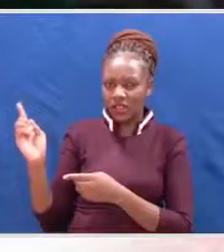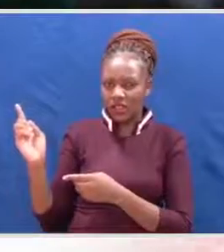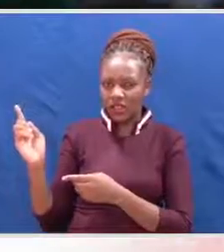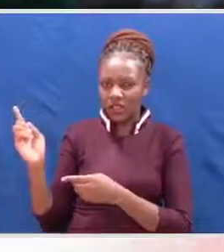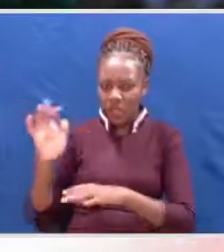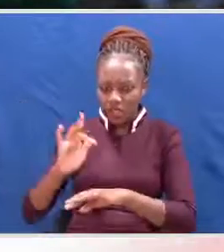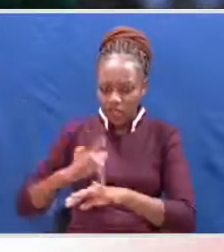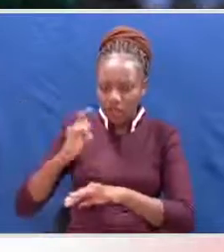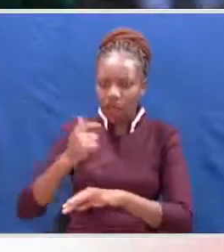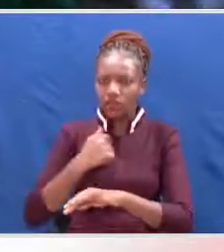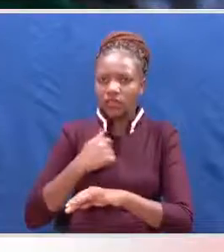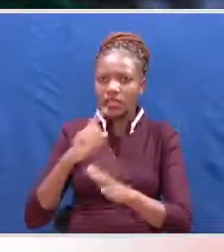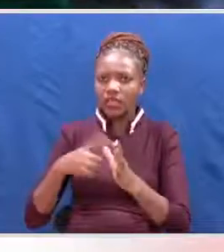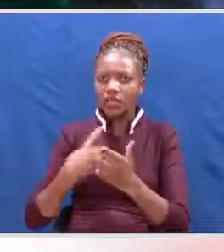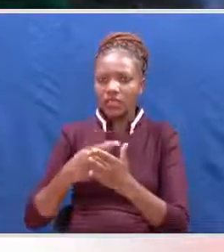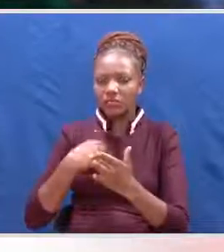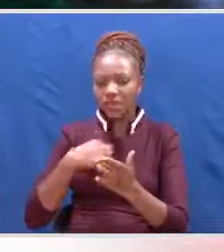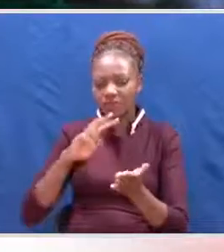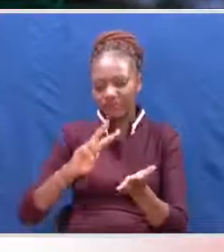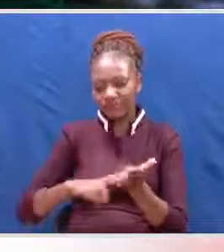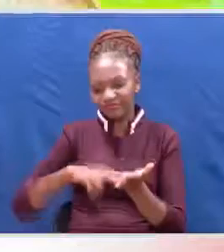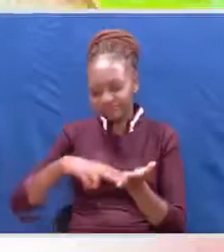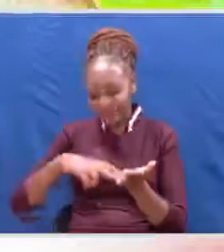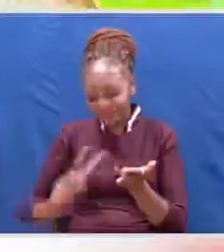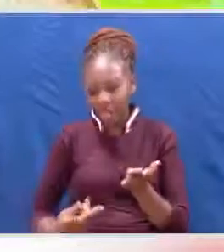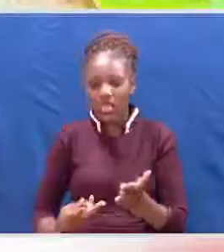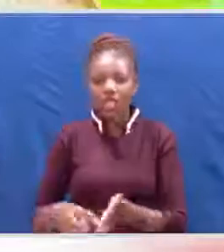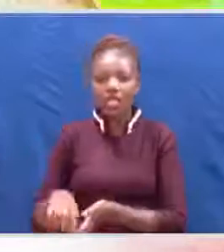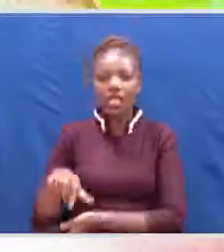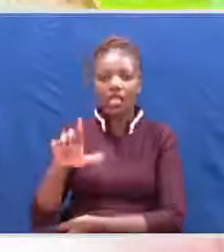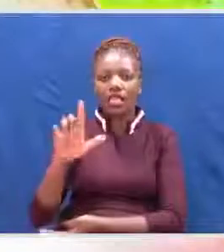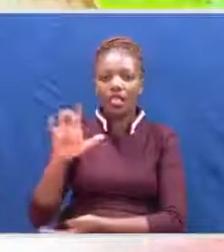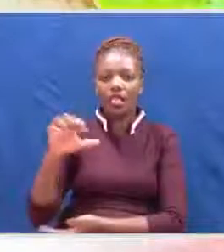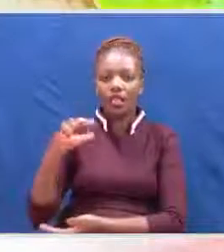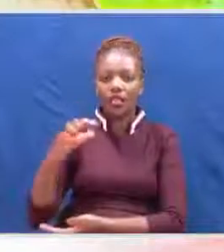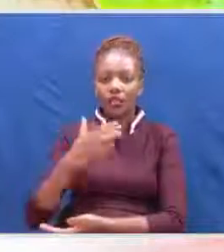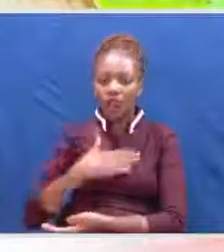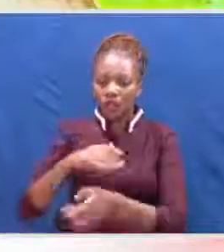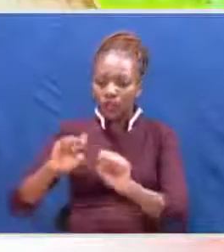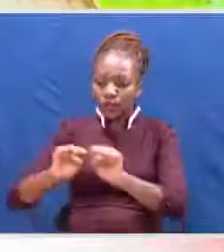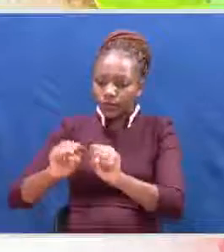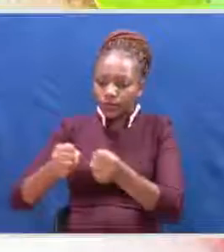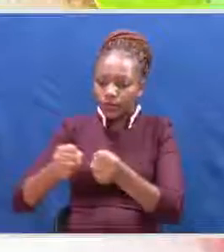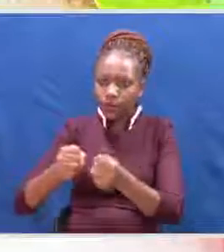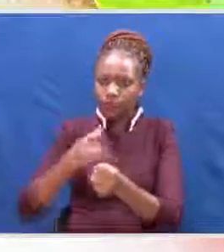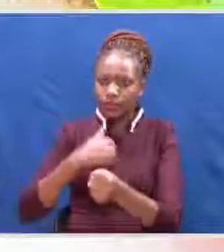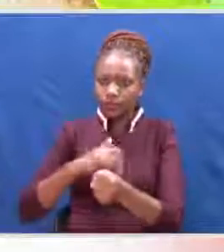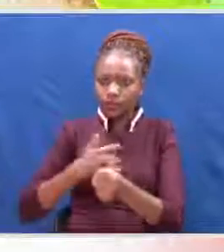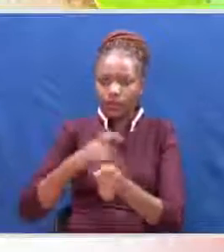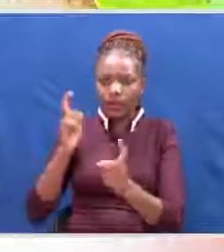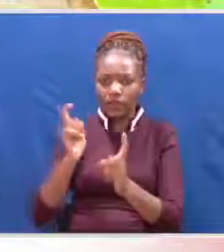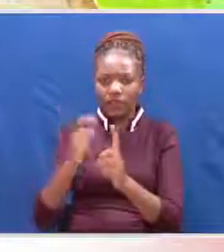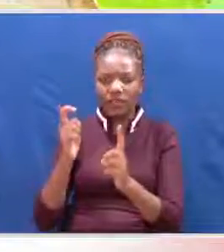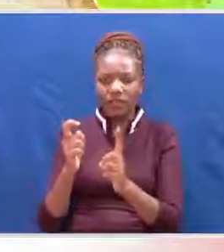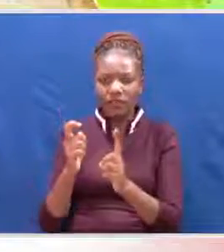kidogo. Afu nikaland, vyokwad, yani mguya chini ili. Asa nisikia pain. But ilikuja